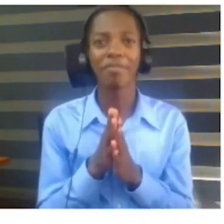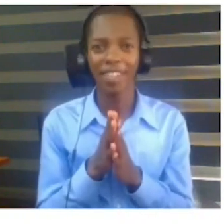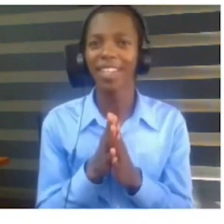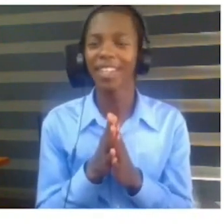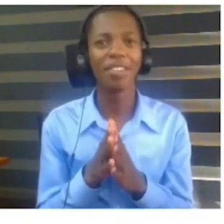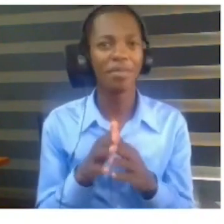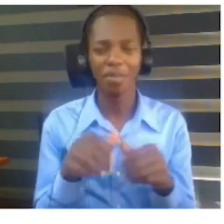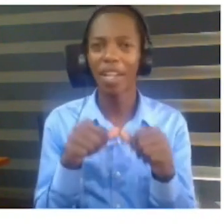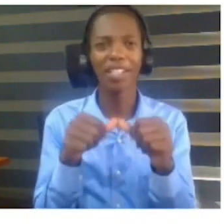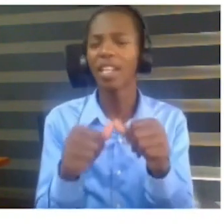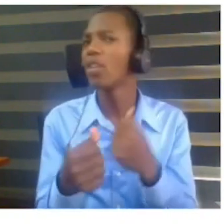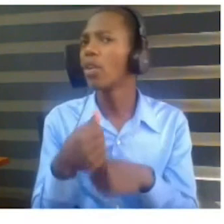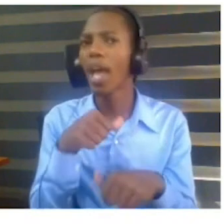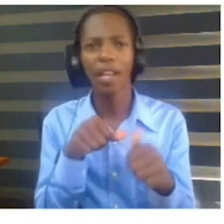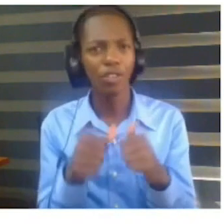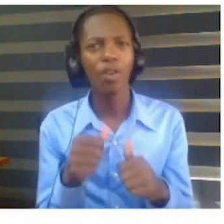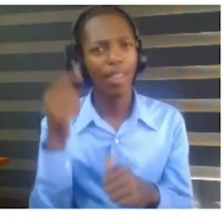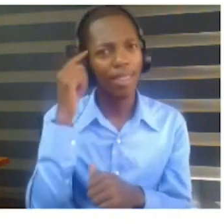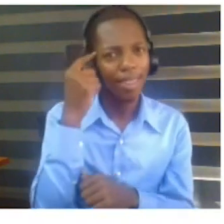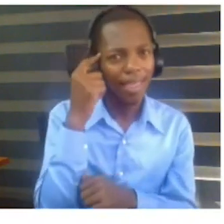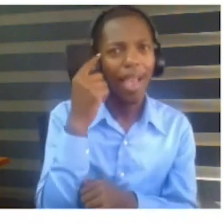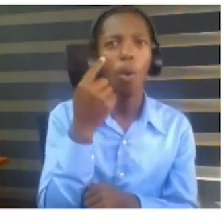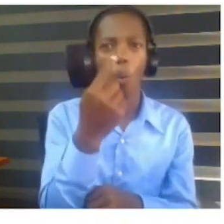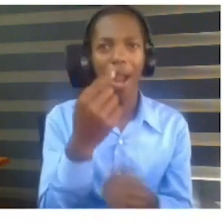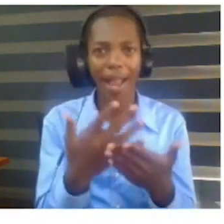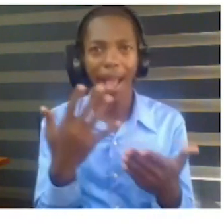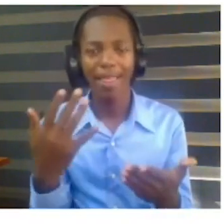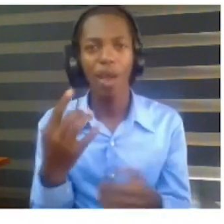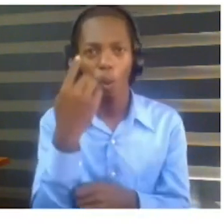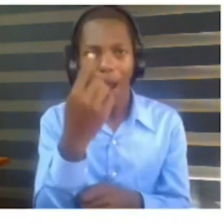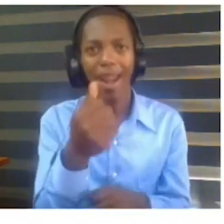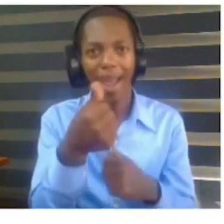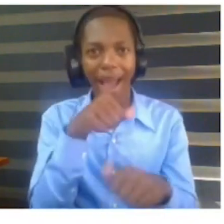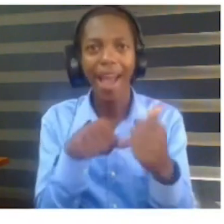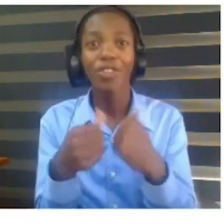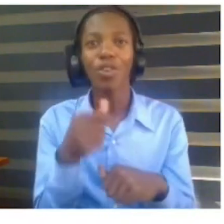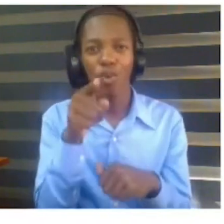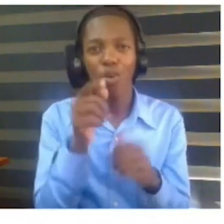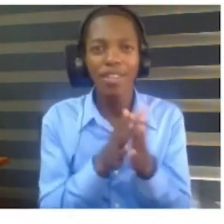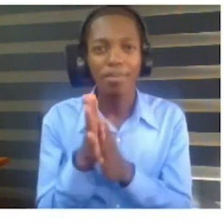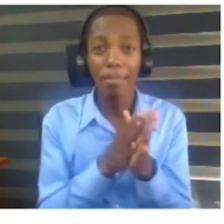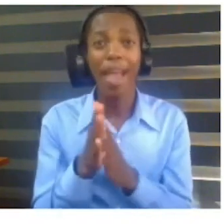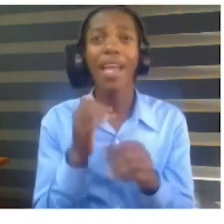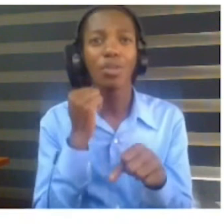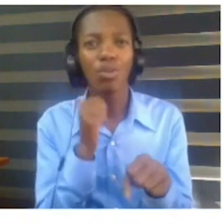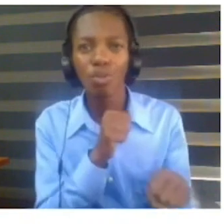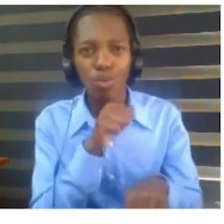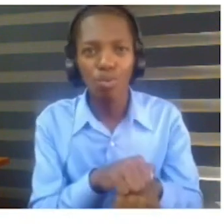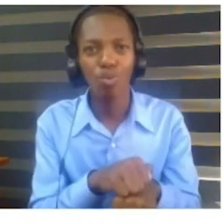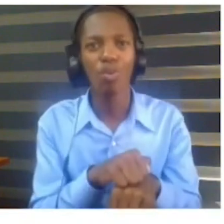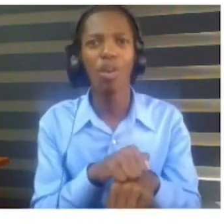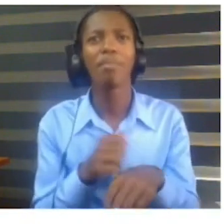action. Think about one action you are inspired to take. What's a barrier in your